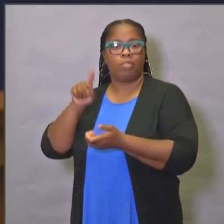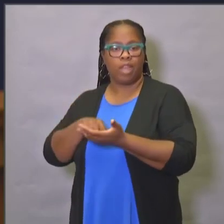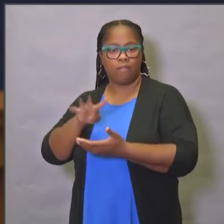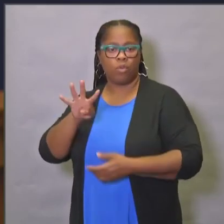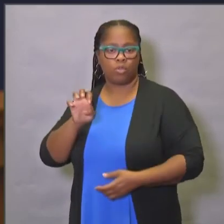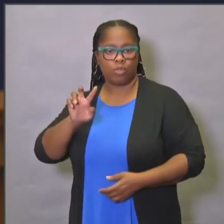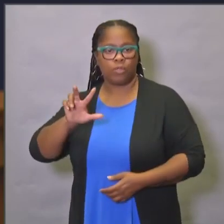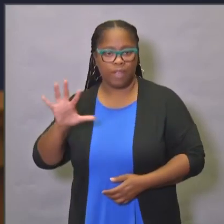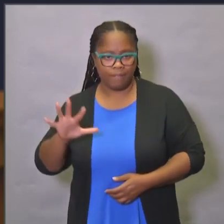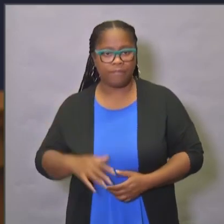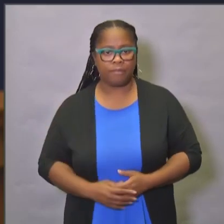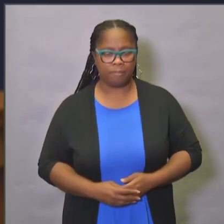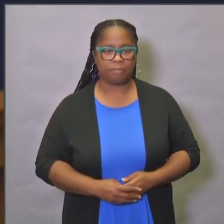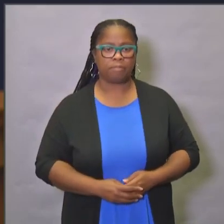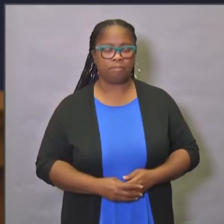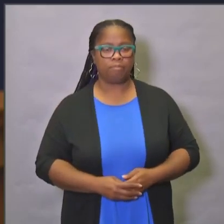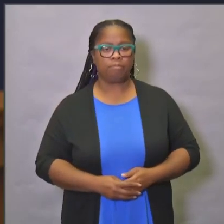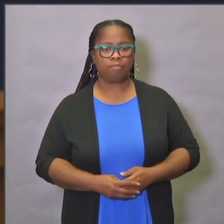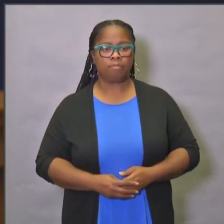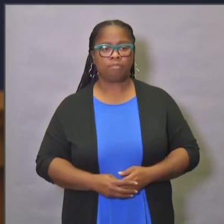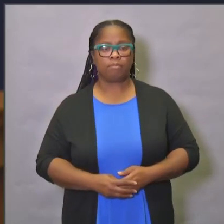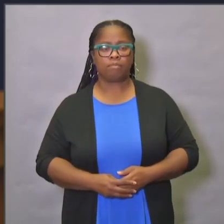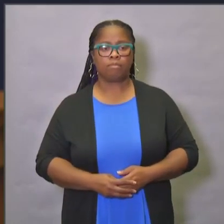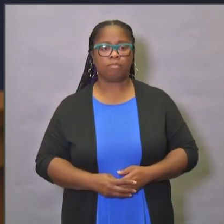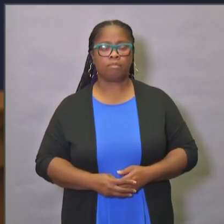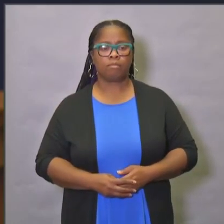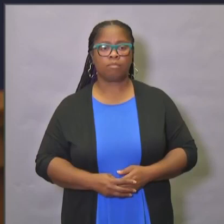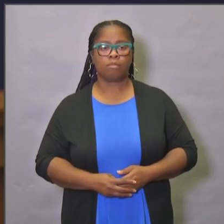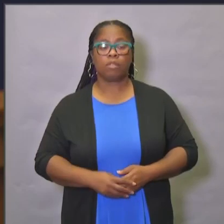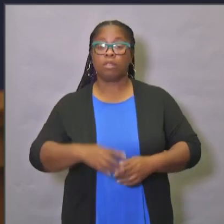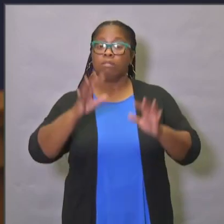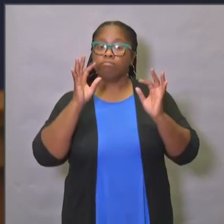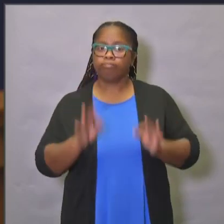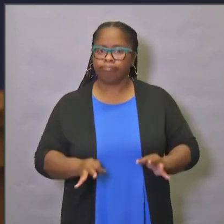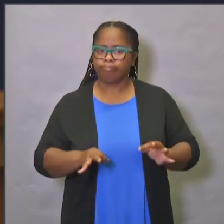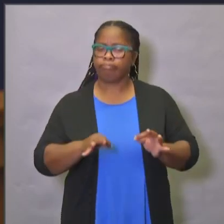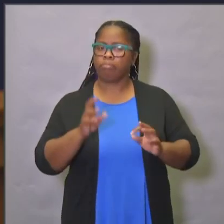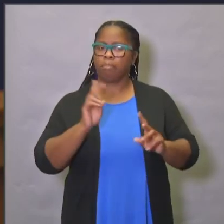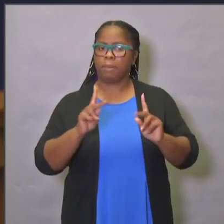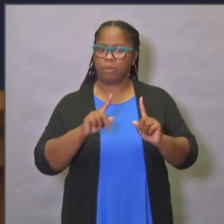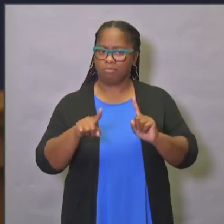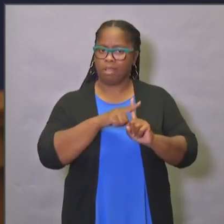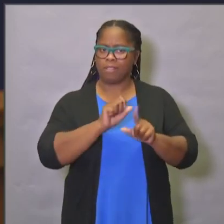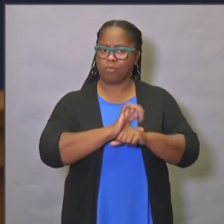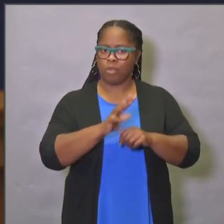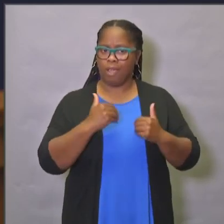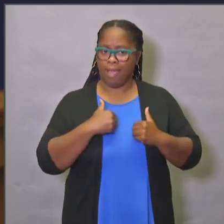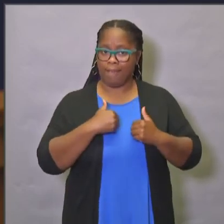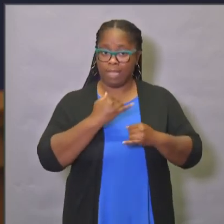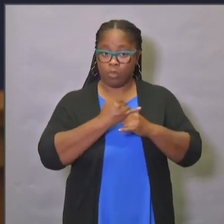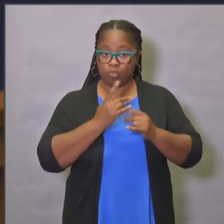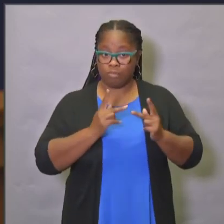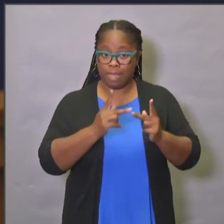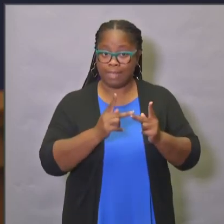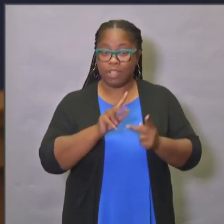1,435 cases. The total number of confirmed cases in institutional settings is